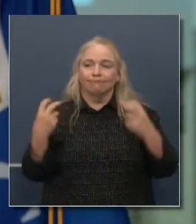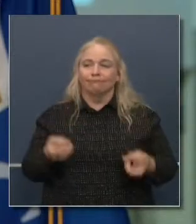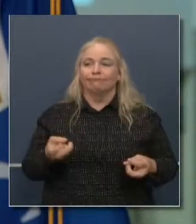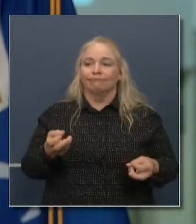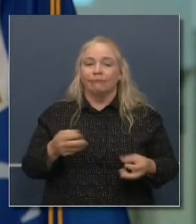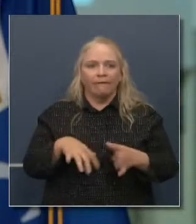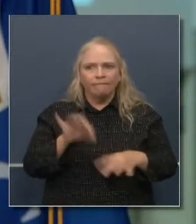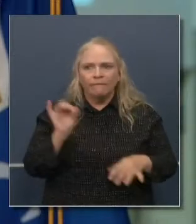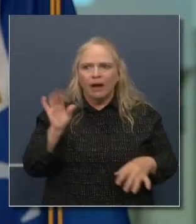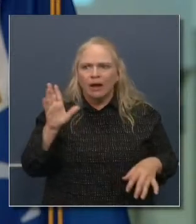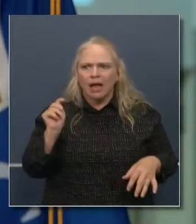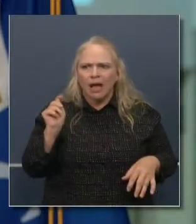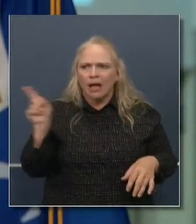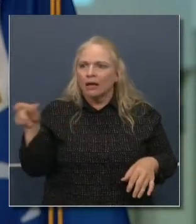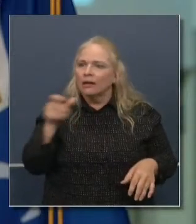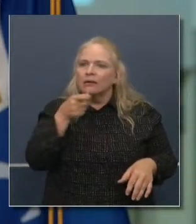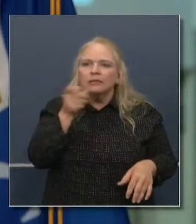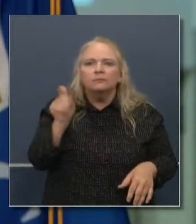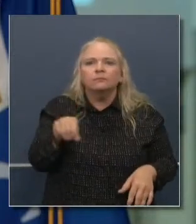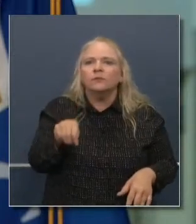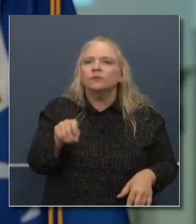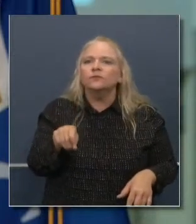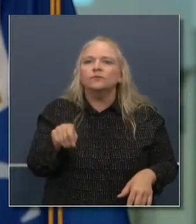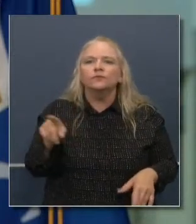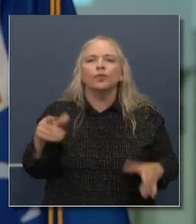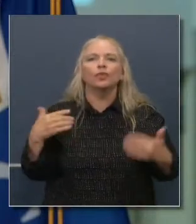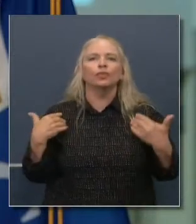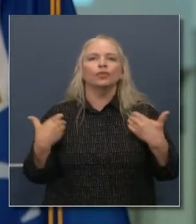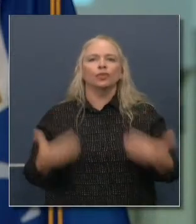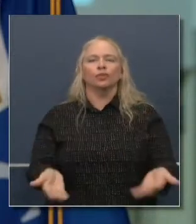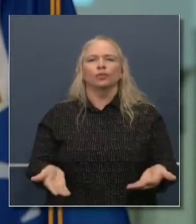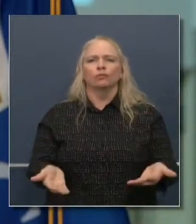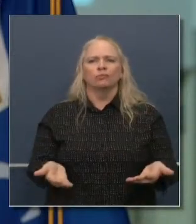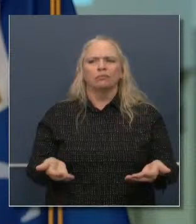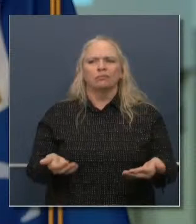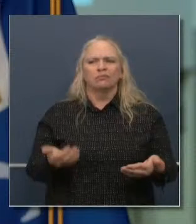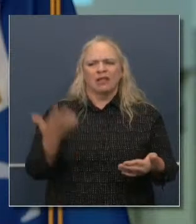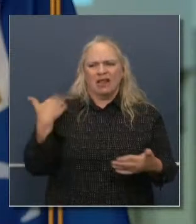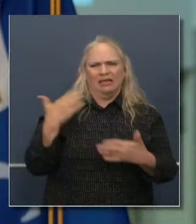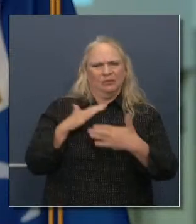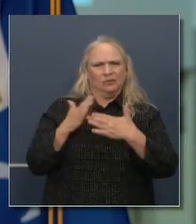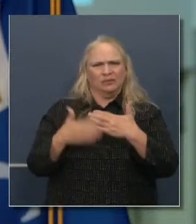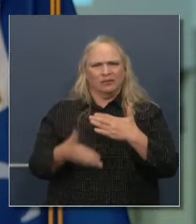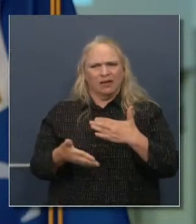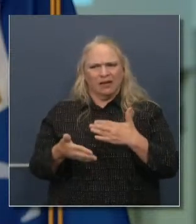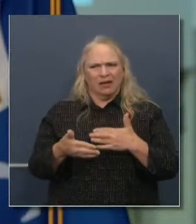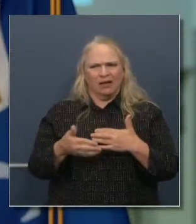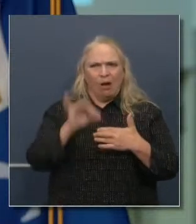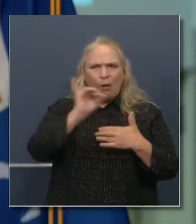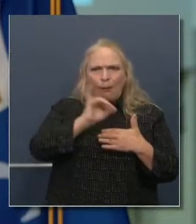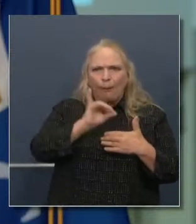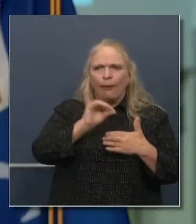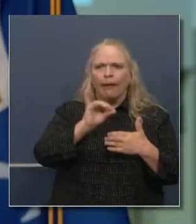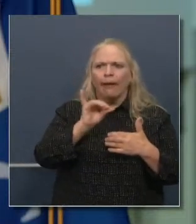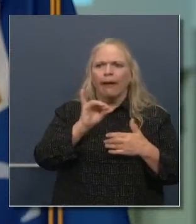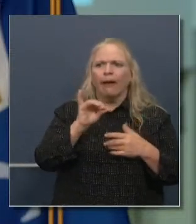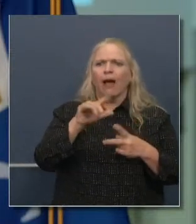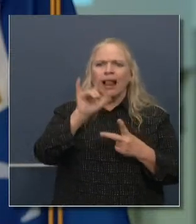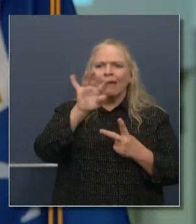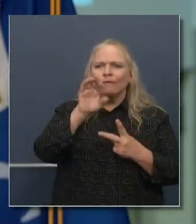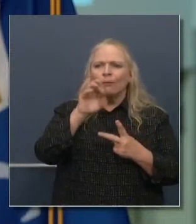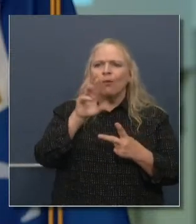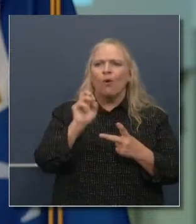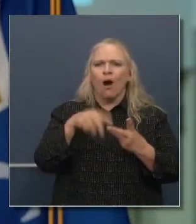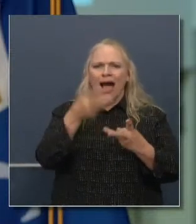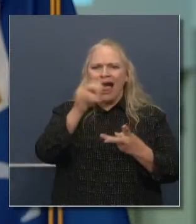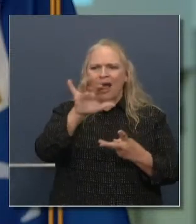There was confusion between the state and the county. Over the weekend, a number of cities, including Oakland, Livermore, Hayward, said they would not enforce the new